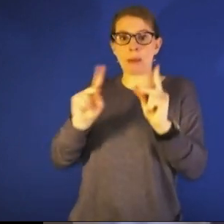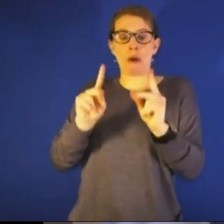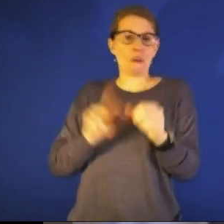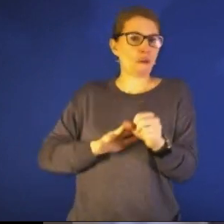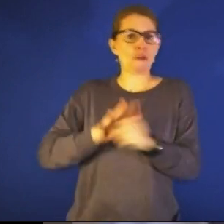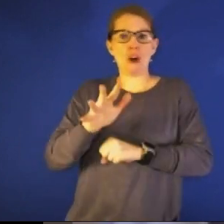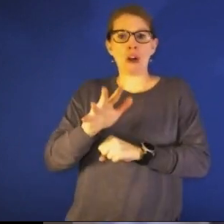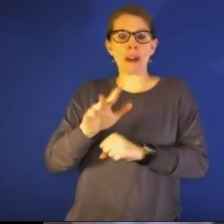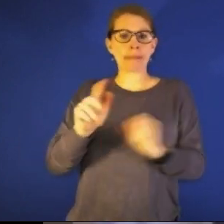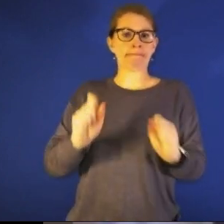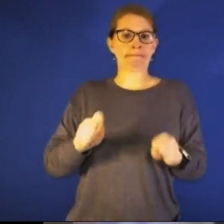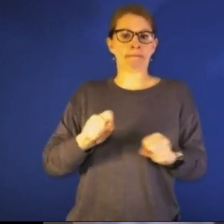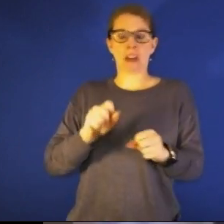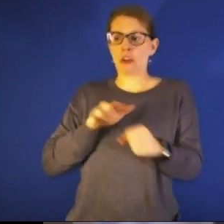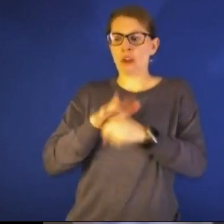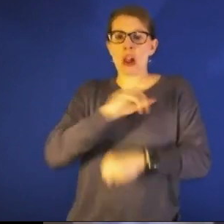fully